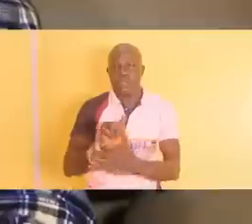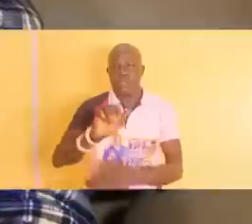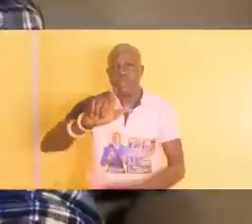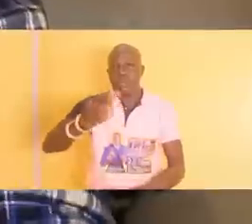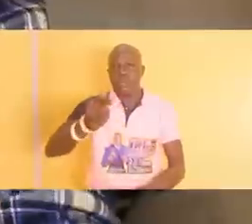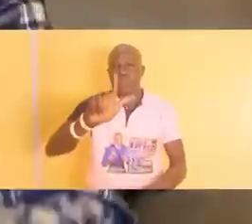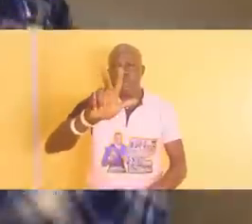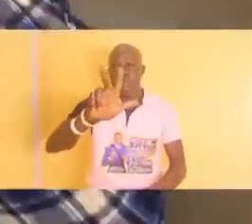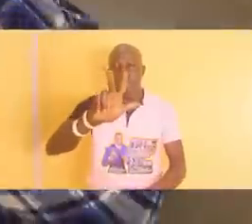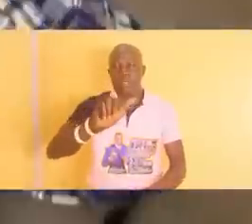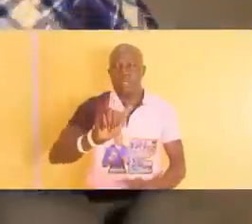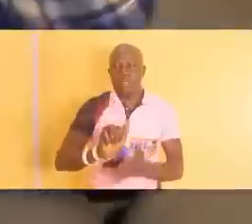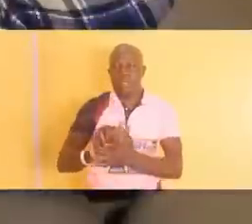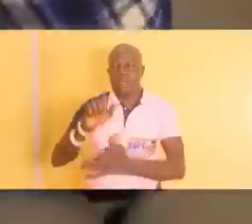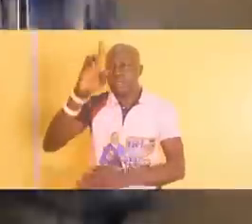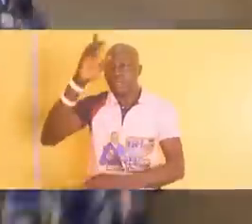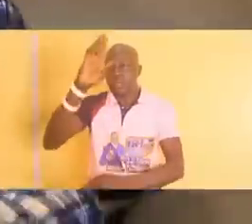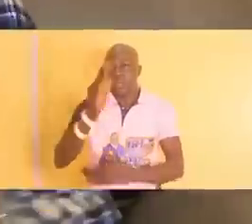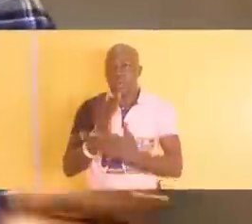in